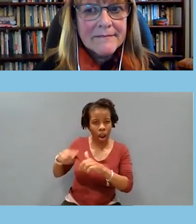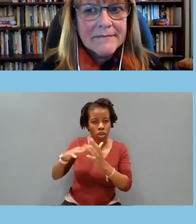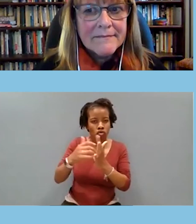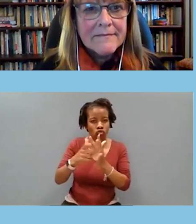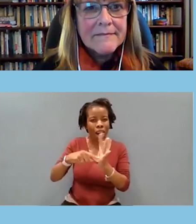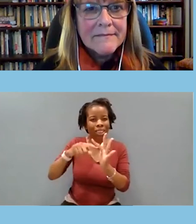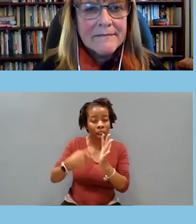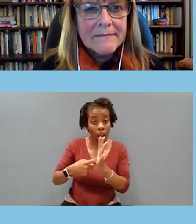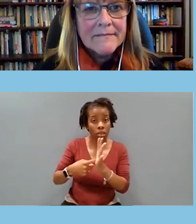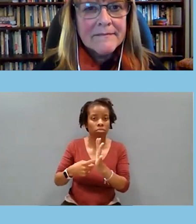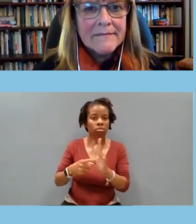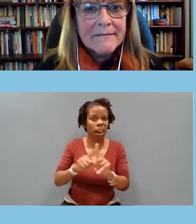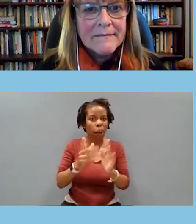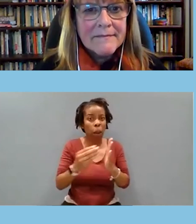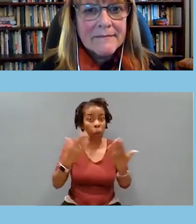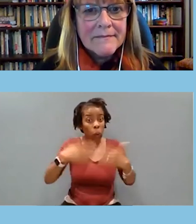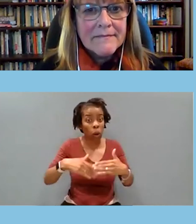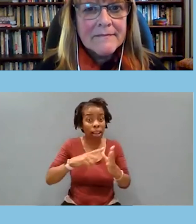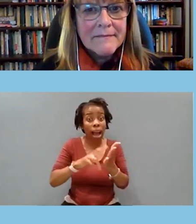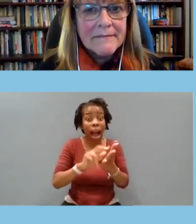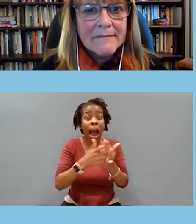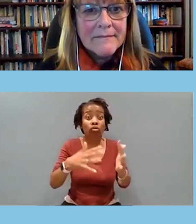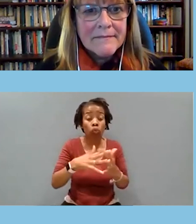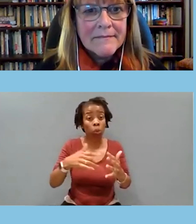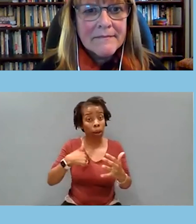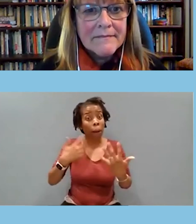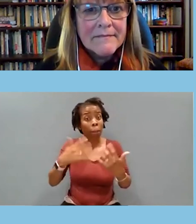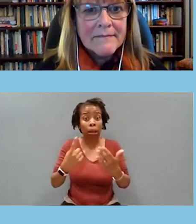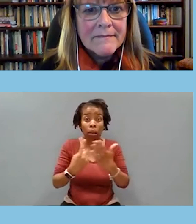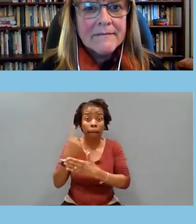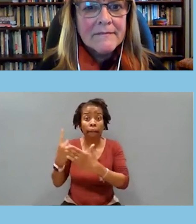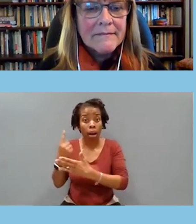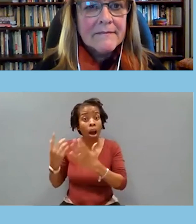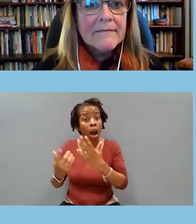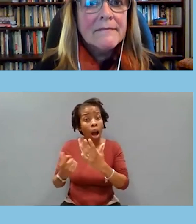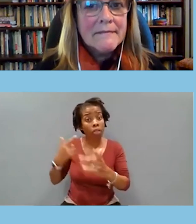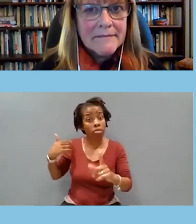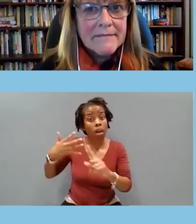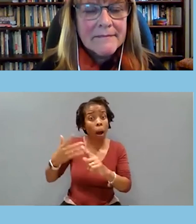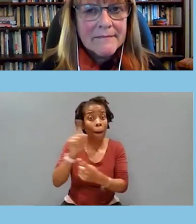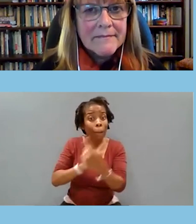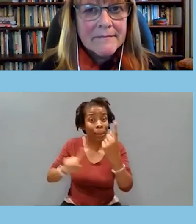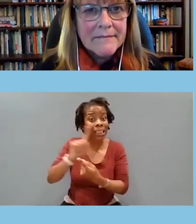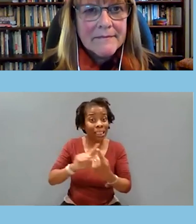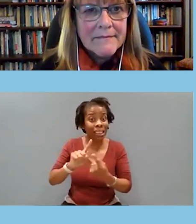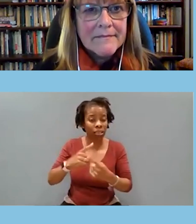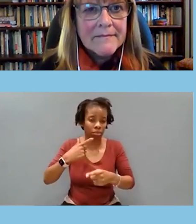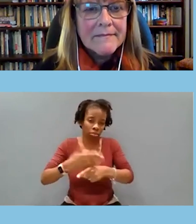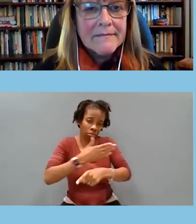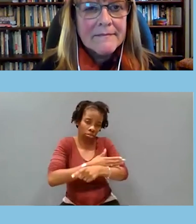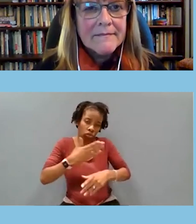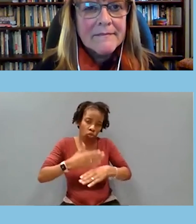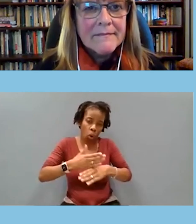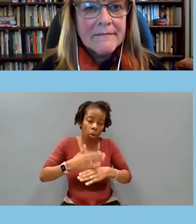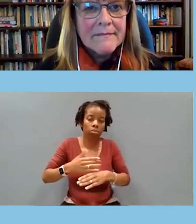tonight, Andrew, we have worked together in other meetings in my prior job. We have